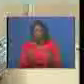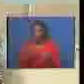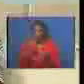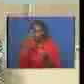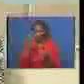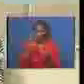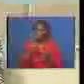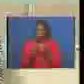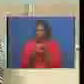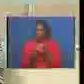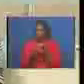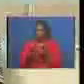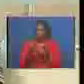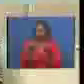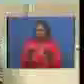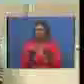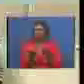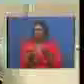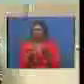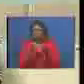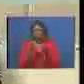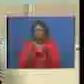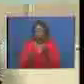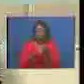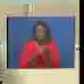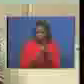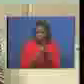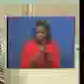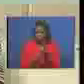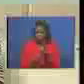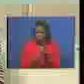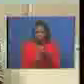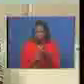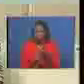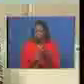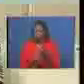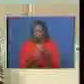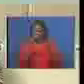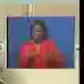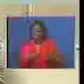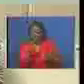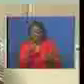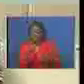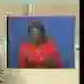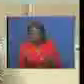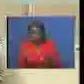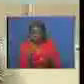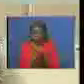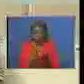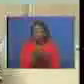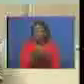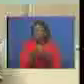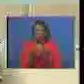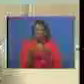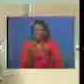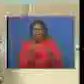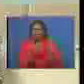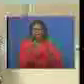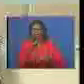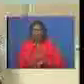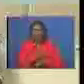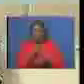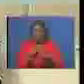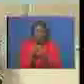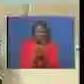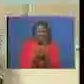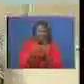it's a requirement but secondly actually these individuals have their competencies they've gone to school they have skills they want